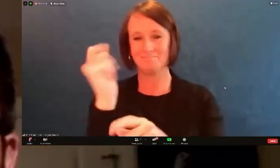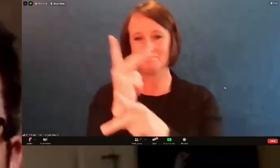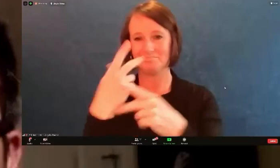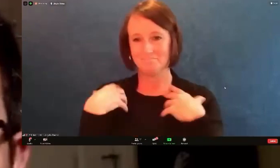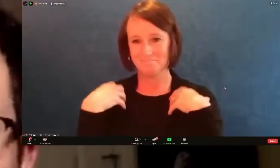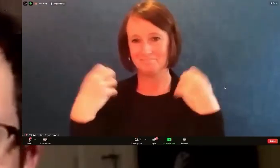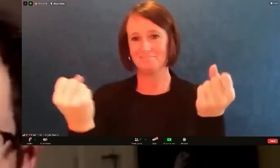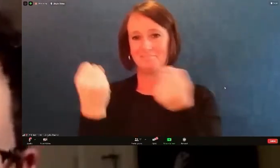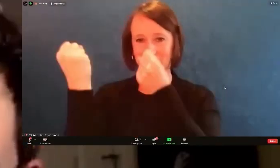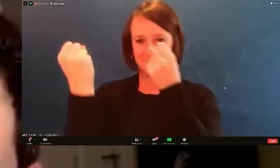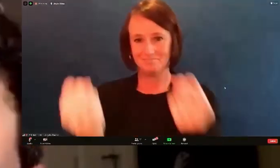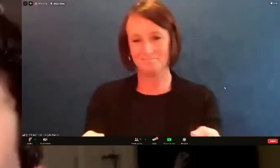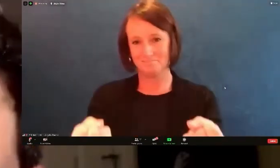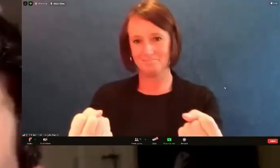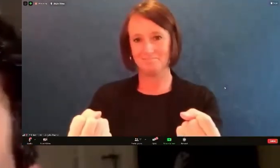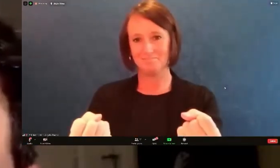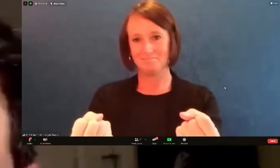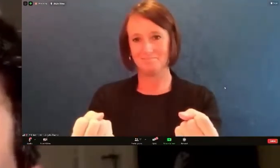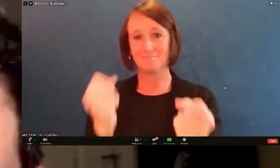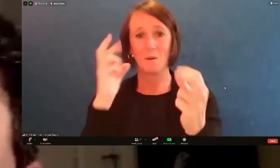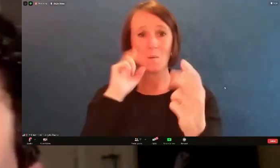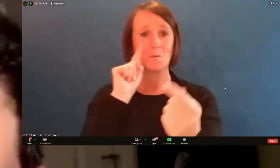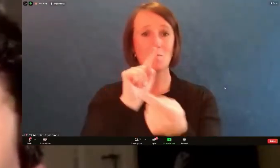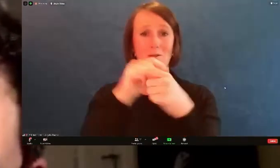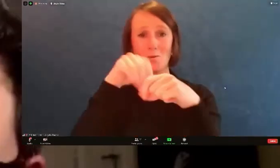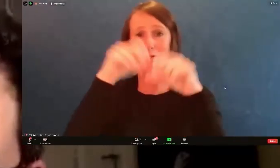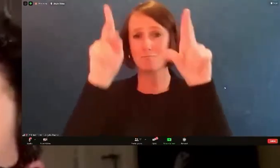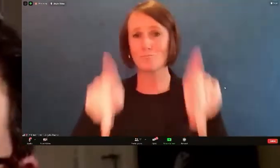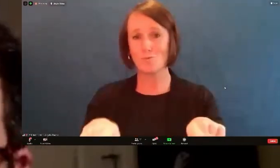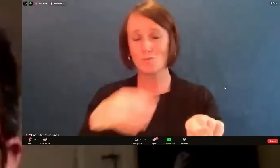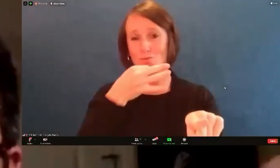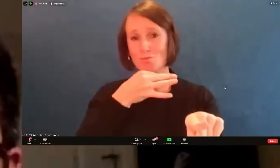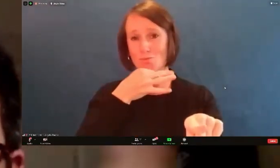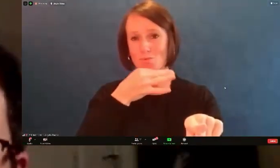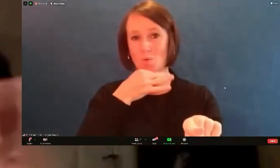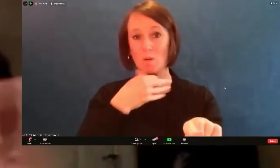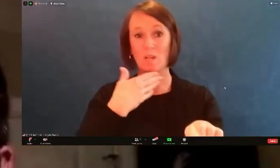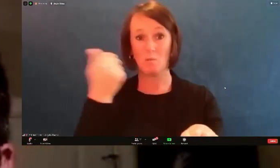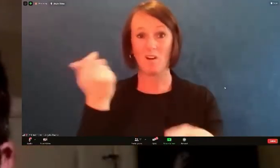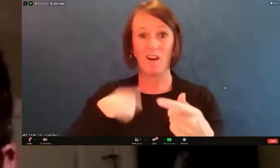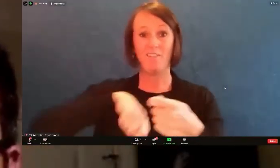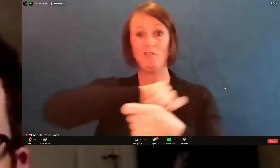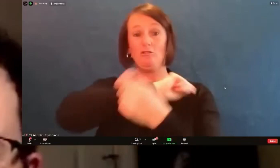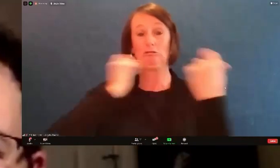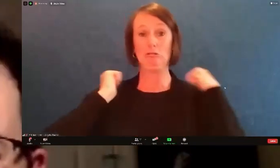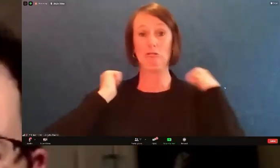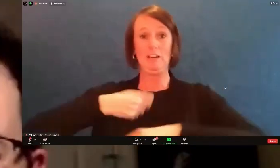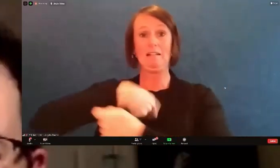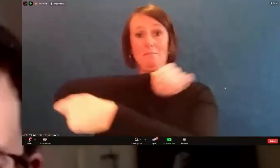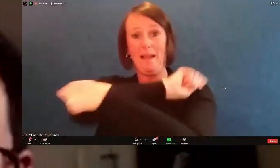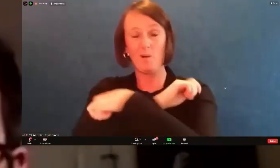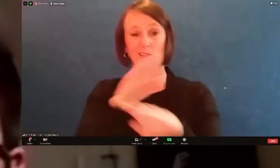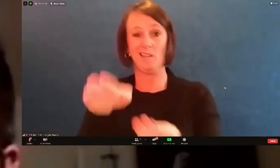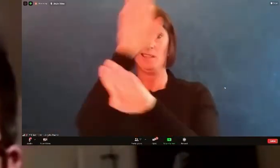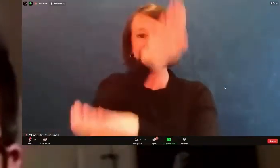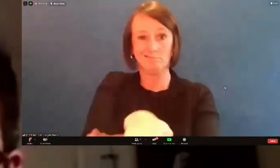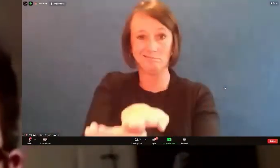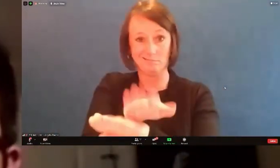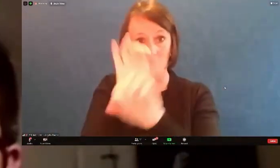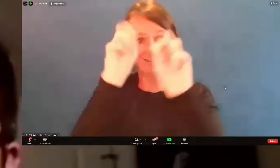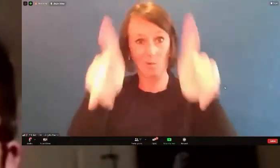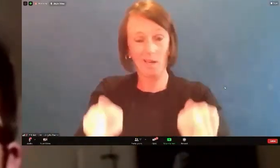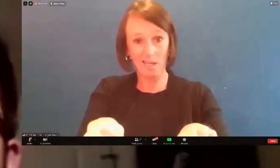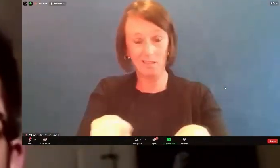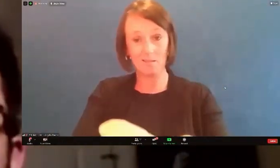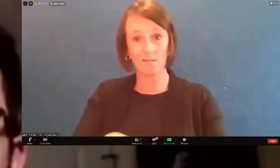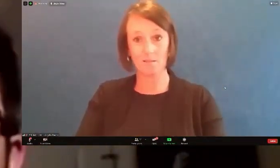need you strong. I look forward to meeting you in person. And you better have your jacket on backwards and your moccasins on the wrong feet